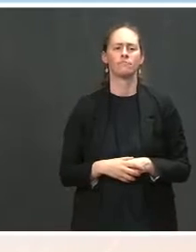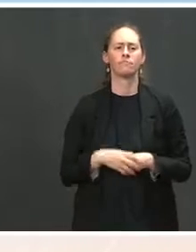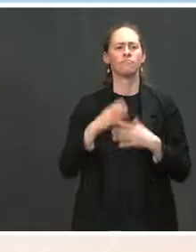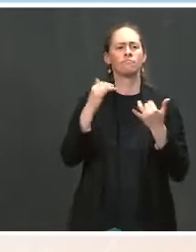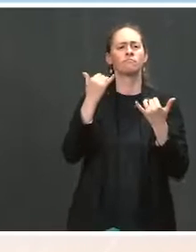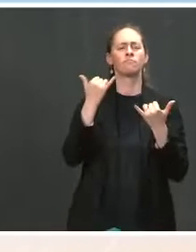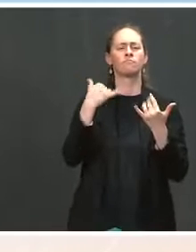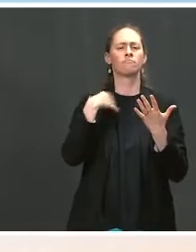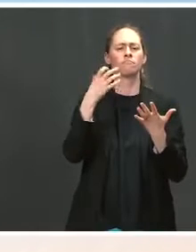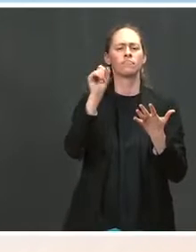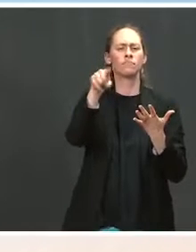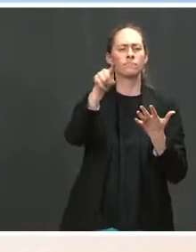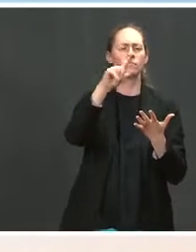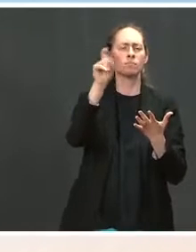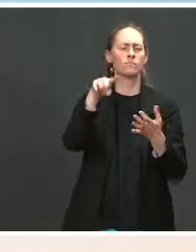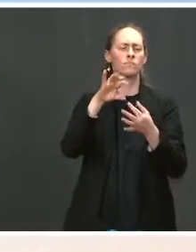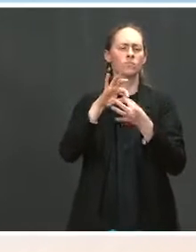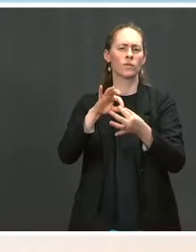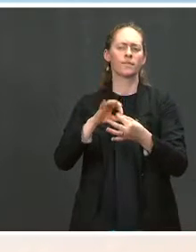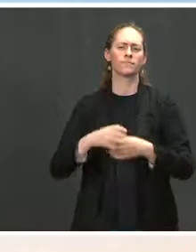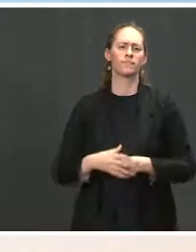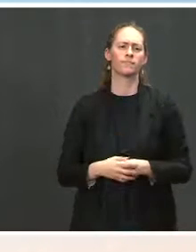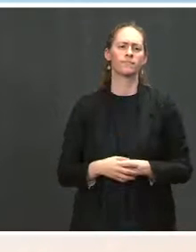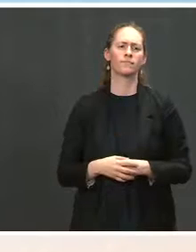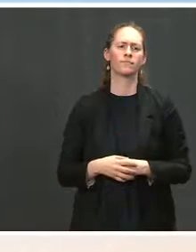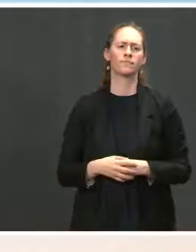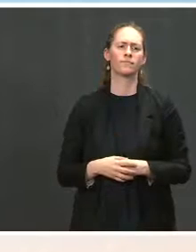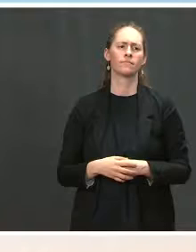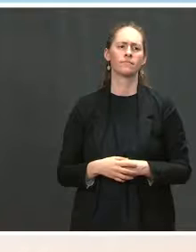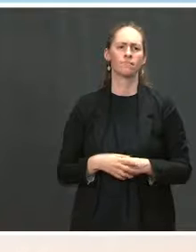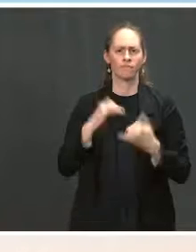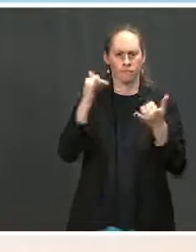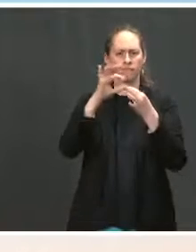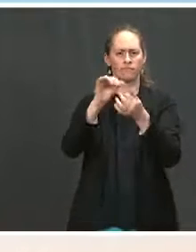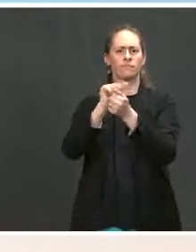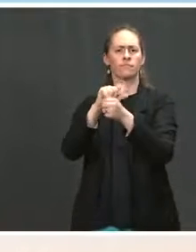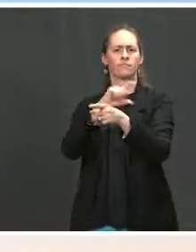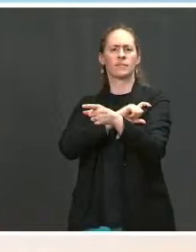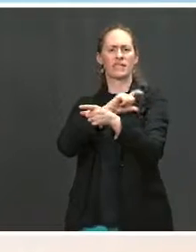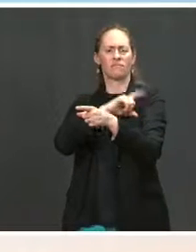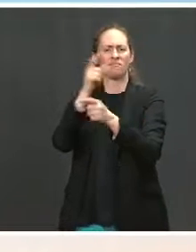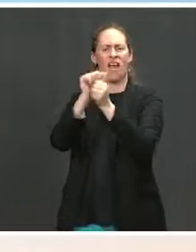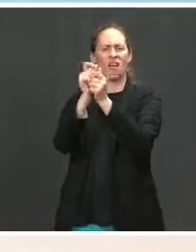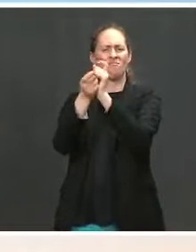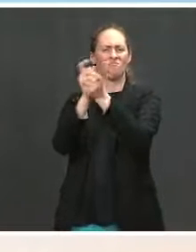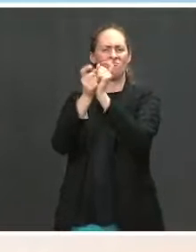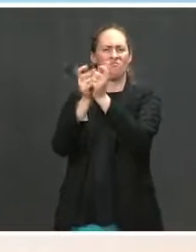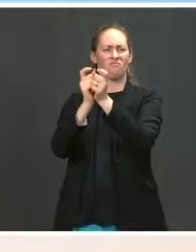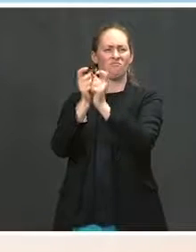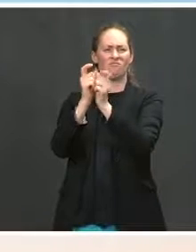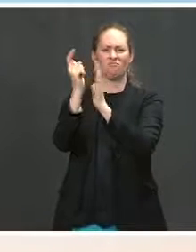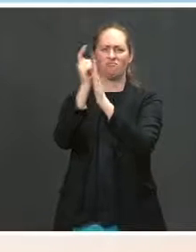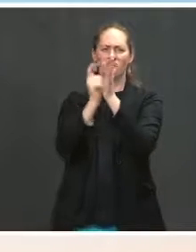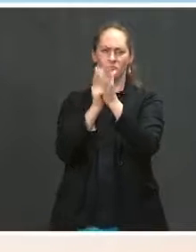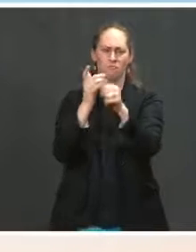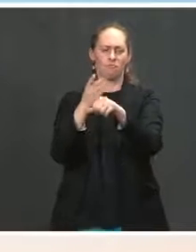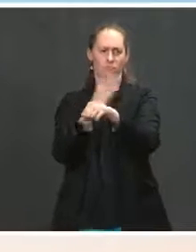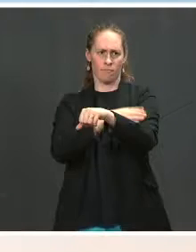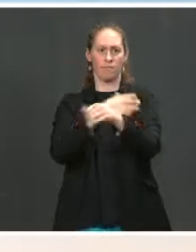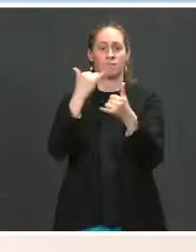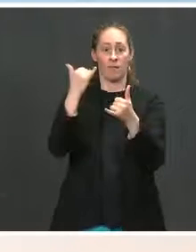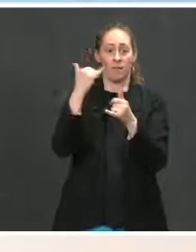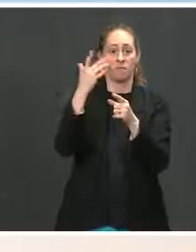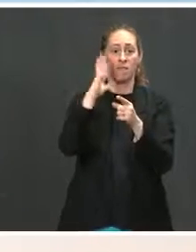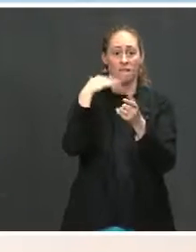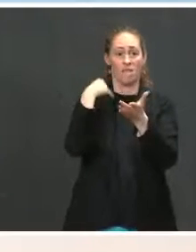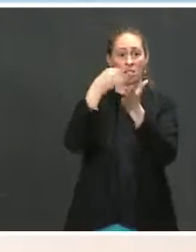Sabrina's question Sure. about policing reform. Promised to invest, I think it was $300 million into local police departments and municipalities to try to see if they